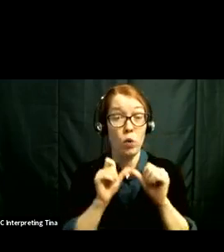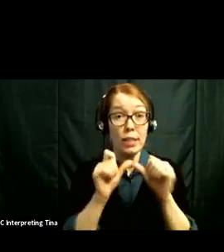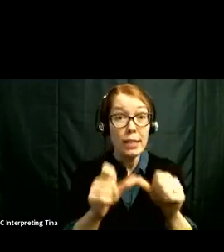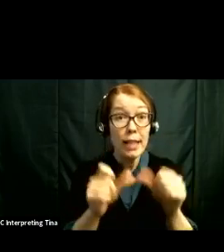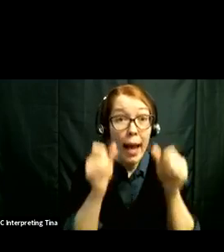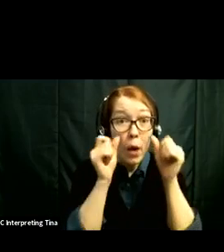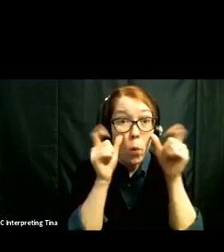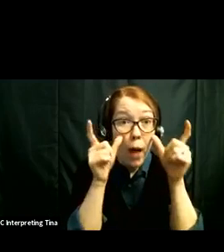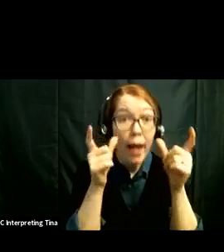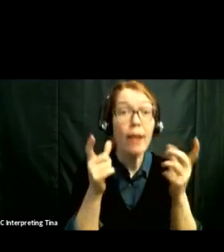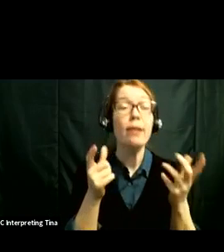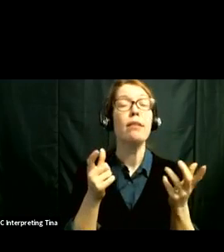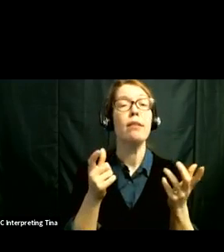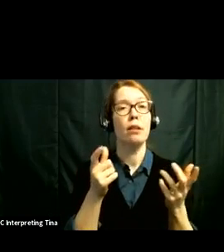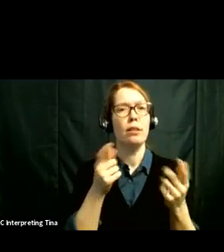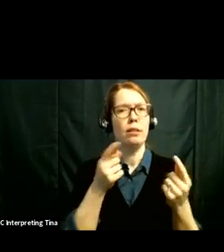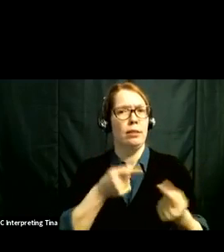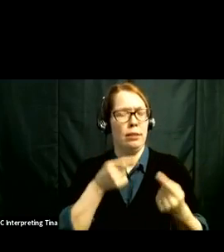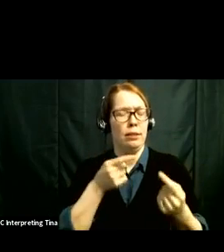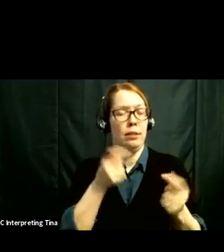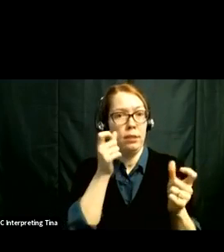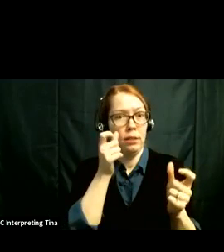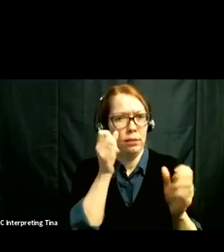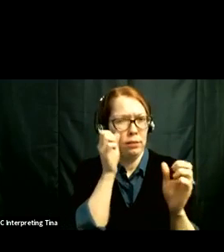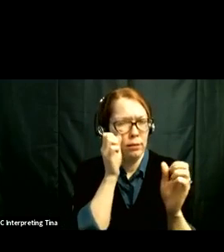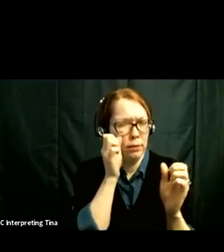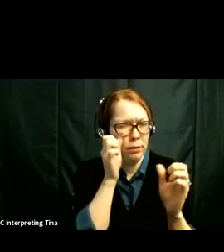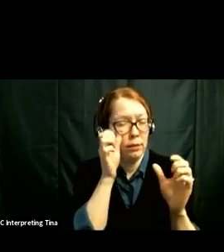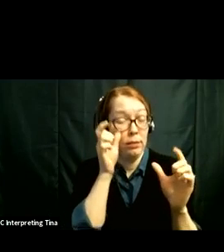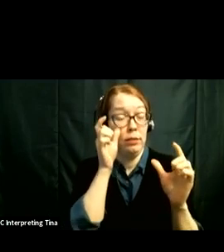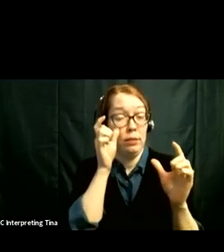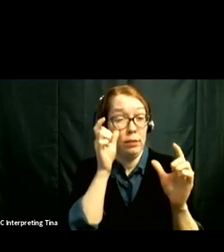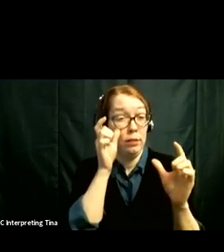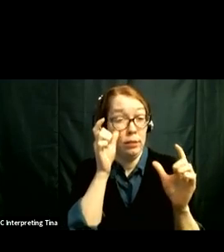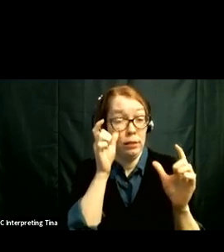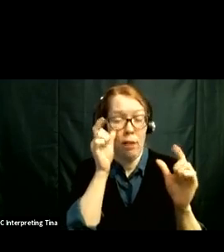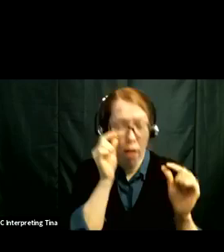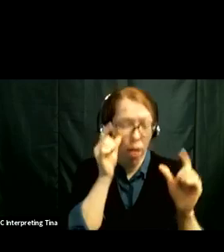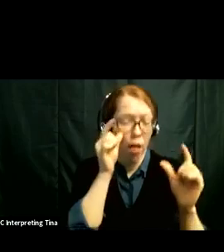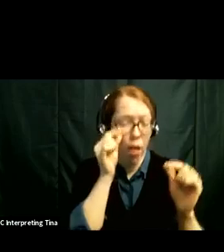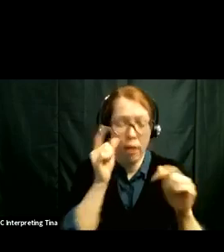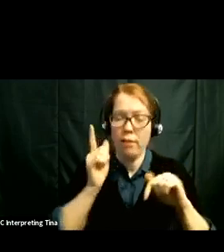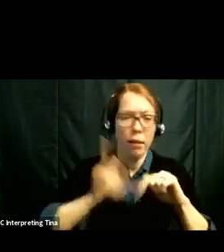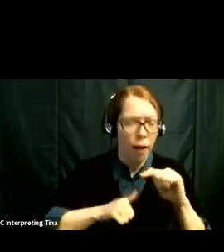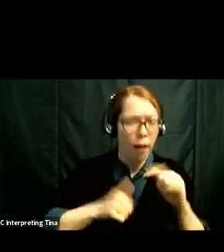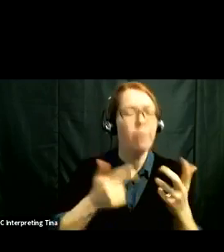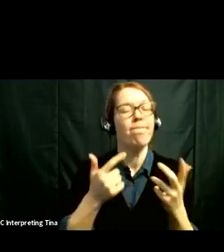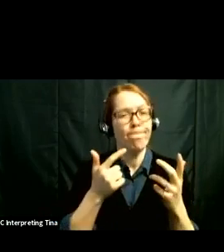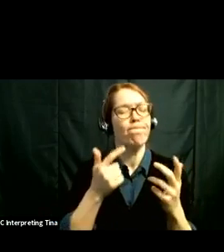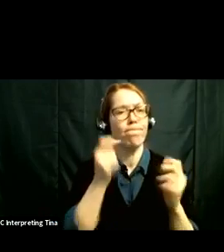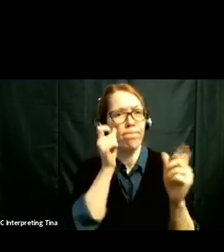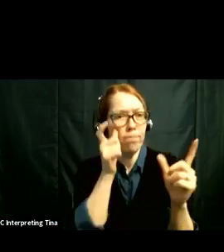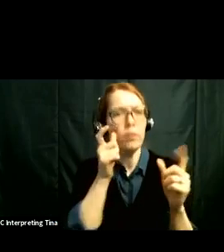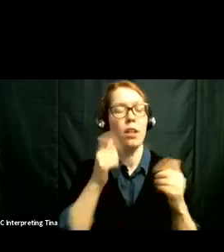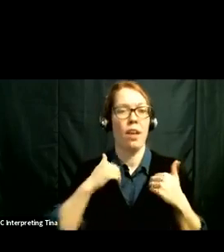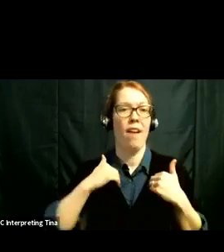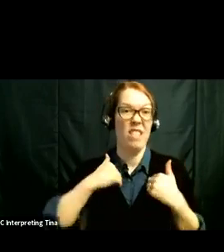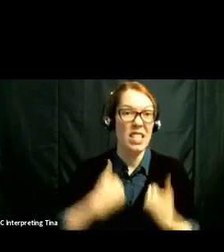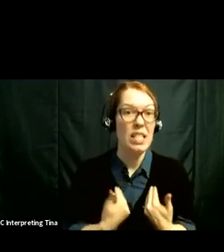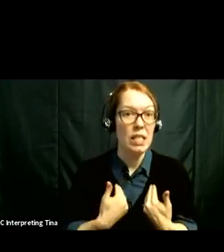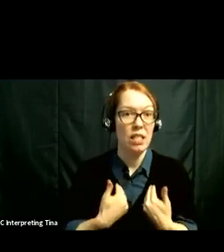they just can't seem to even be able to stay awake for any period of time whatsoever. The fatigue can be